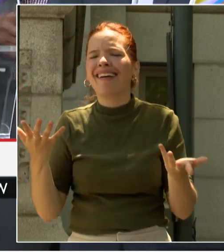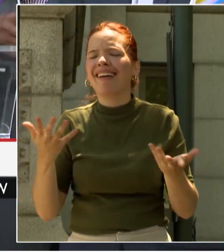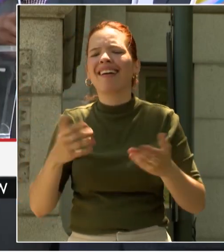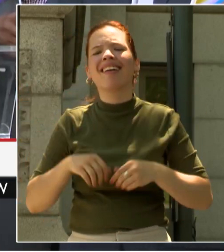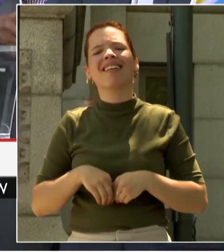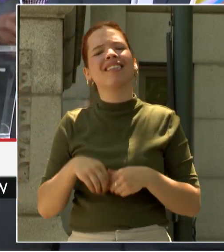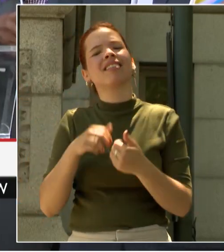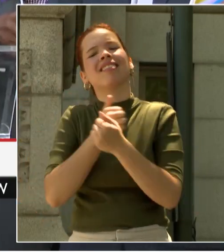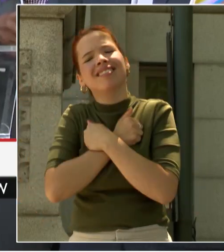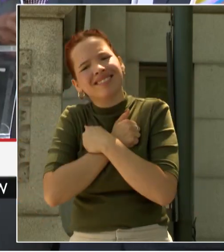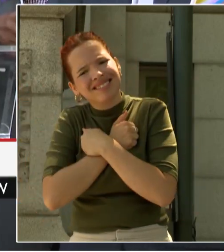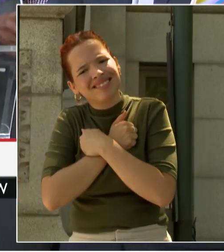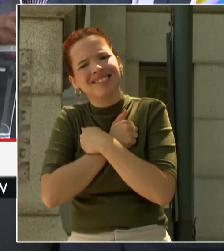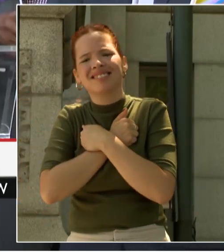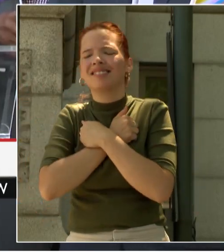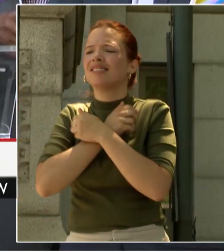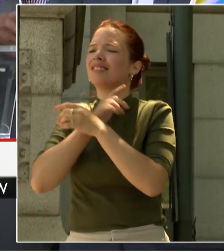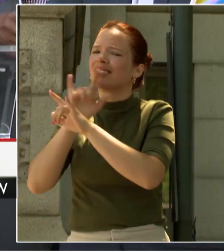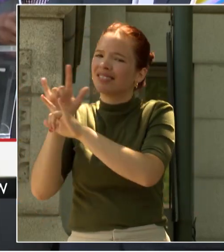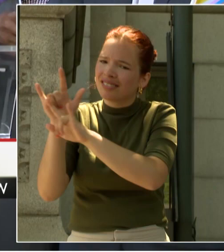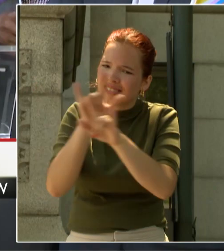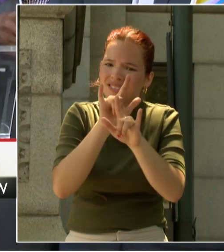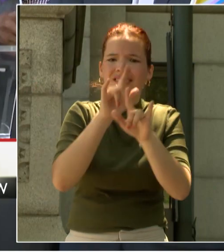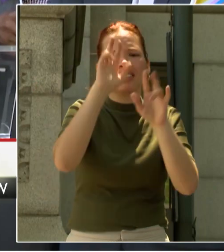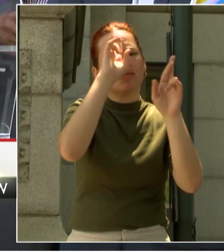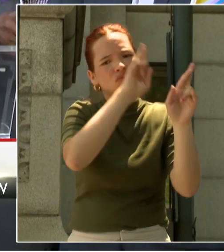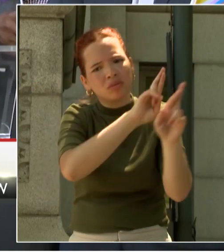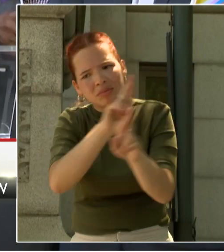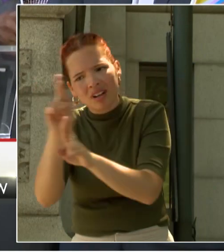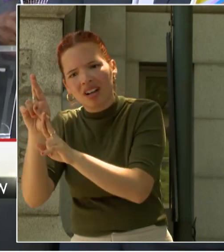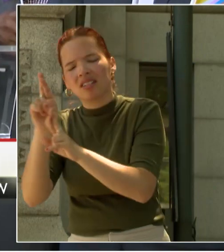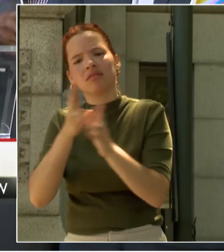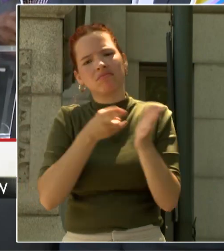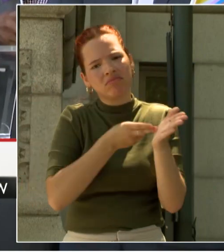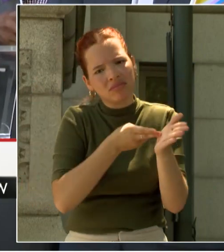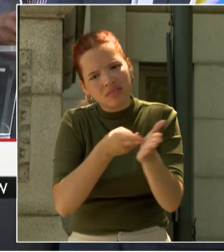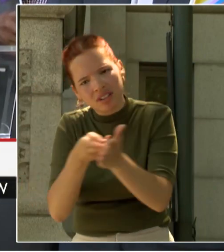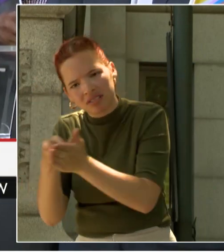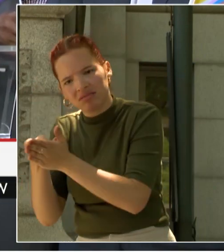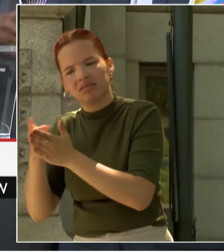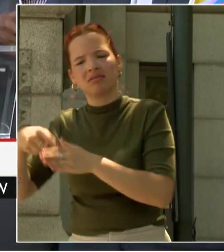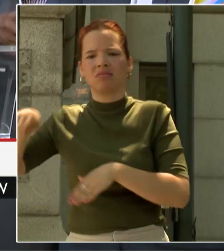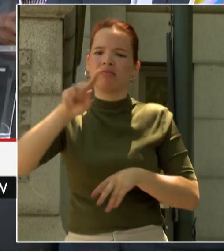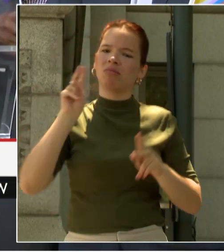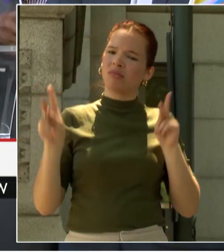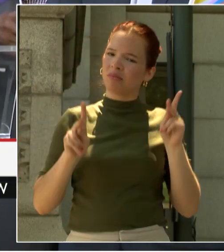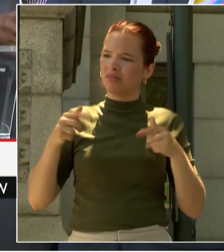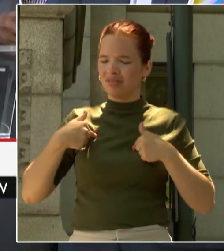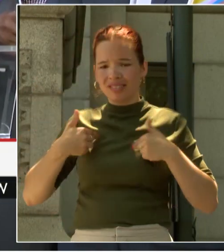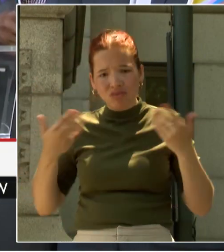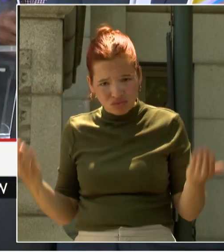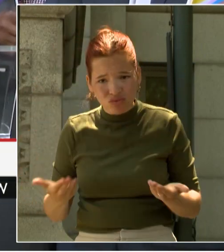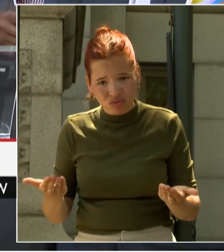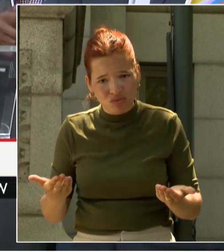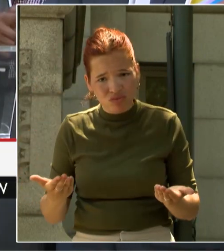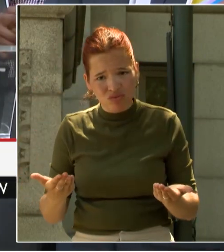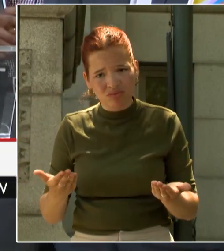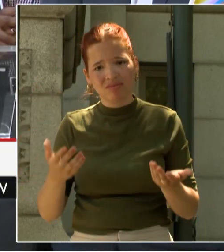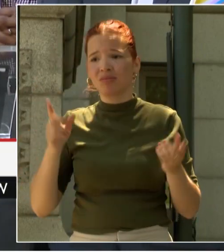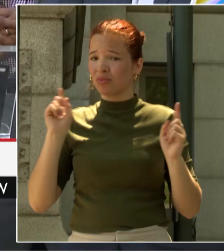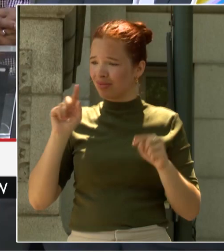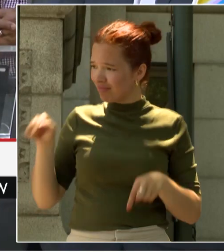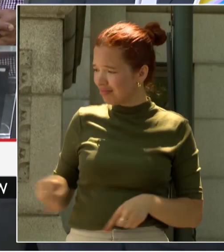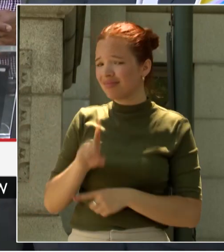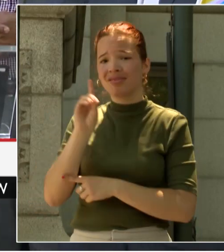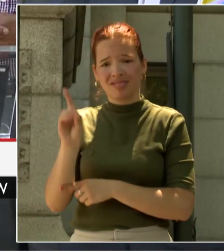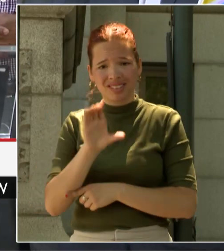respect, and it's about the dignity of we as a people, particularly here in the District of Columbia. So I hope